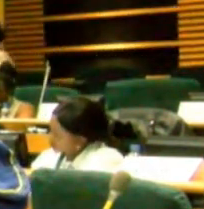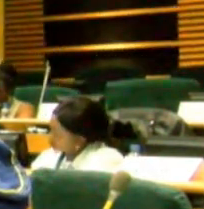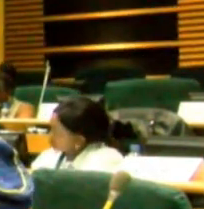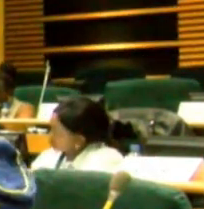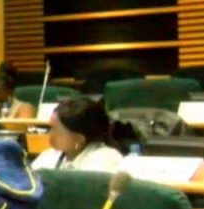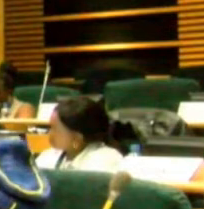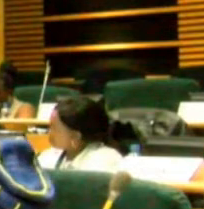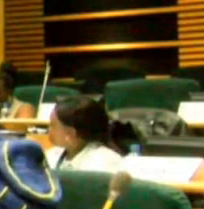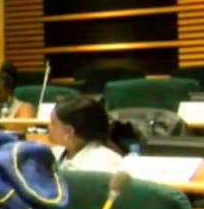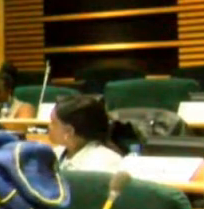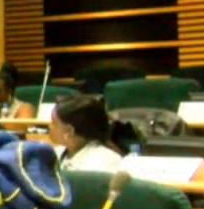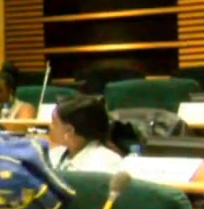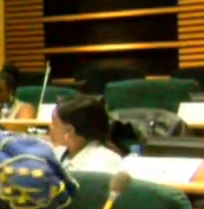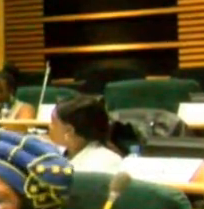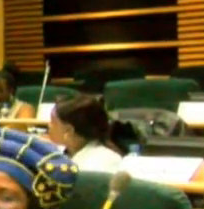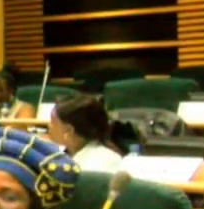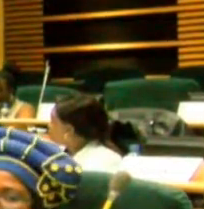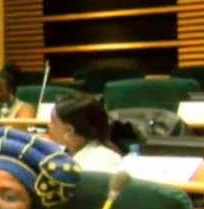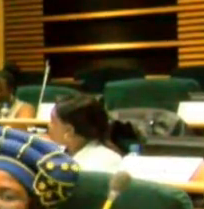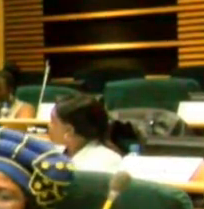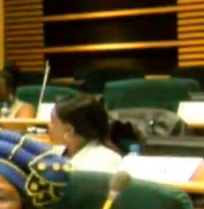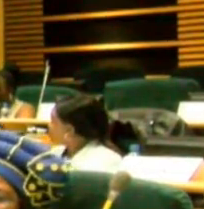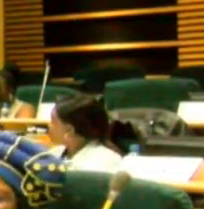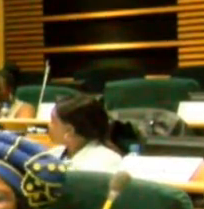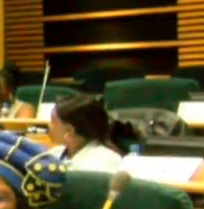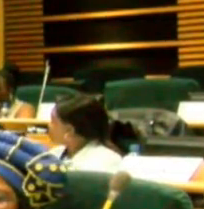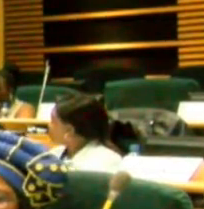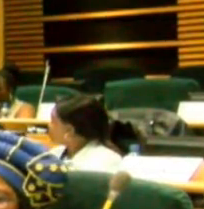oh the owner of remembers